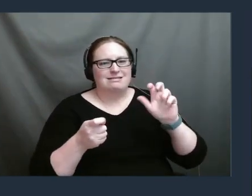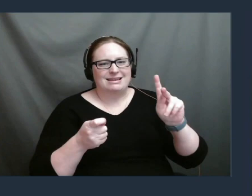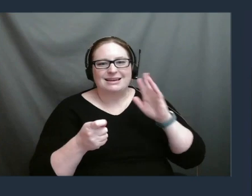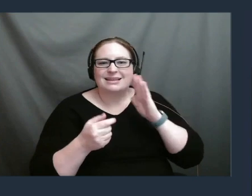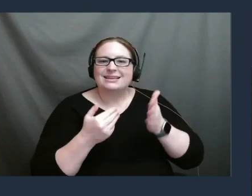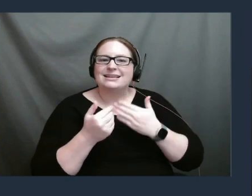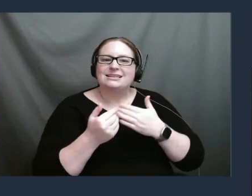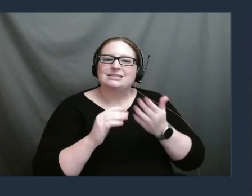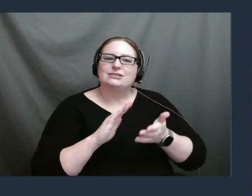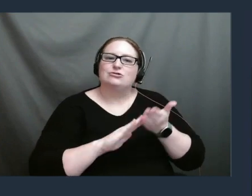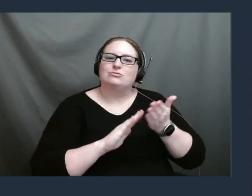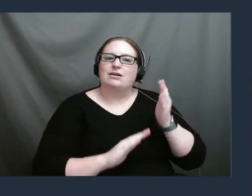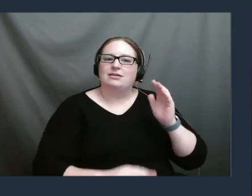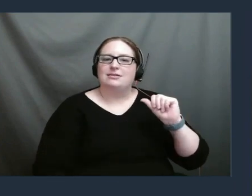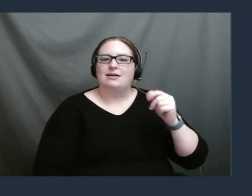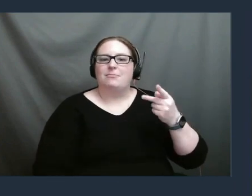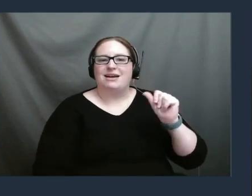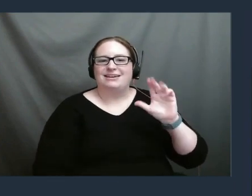applications.